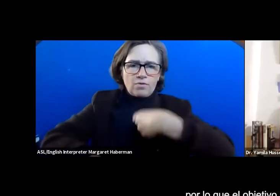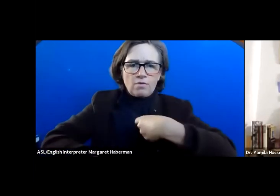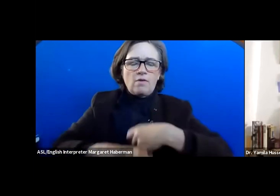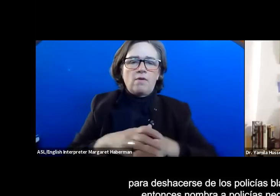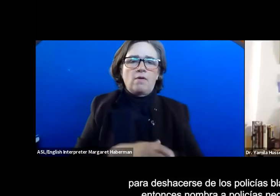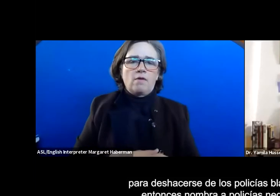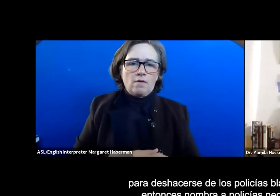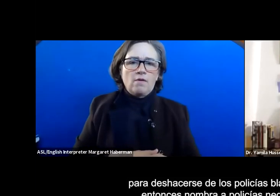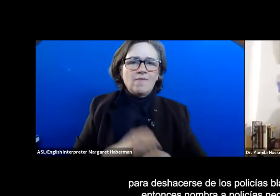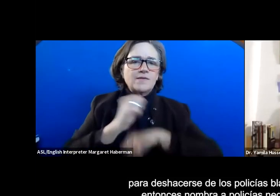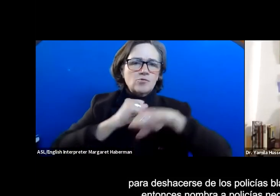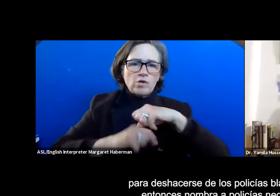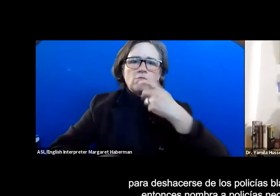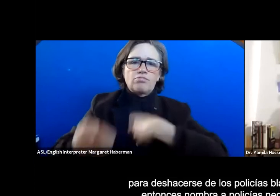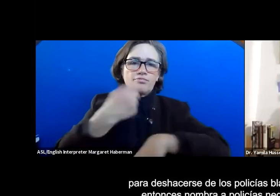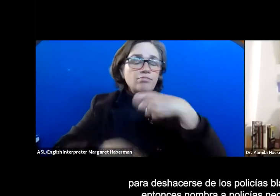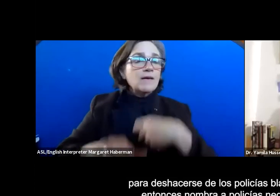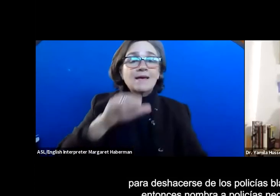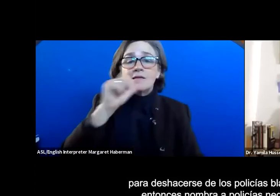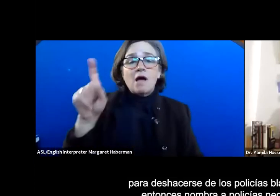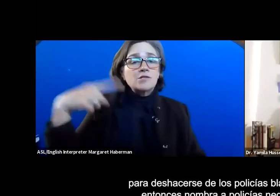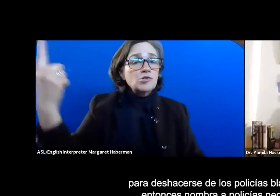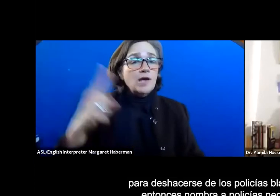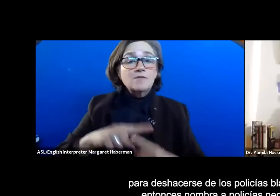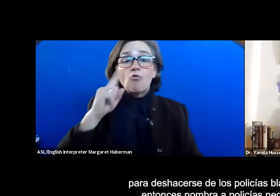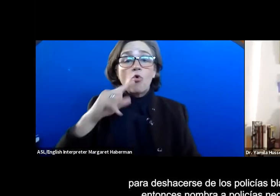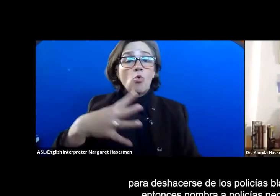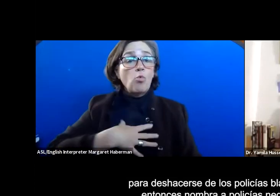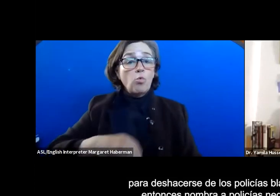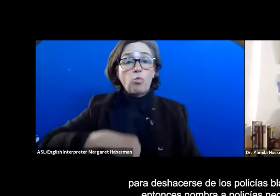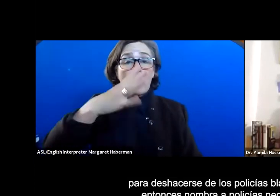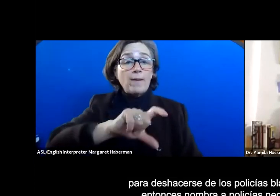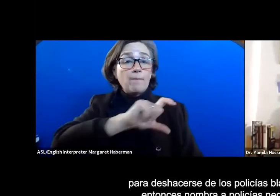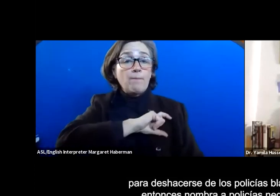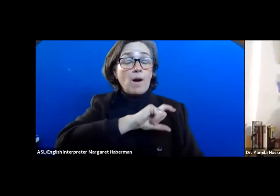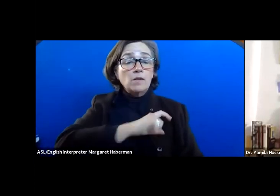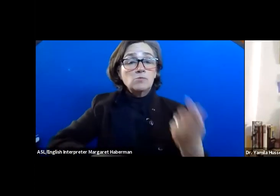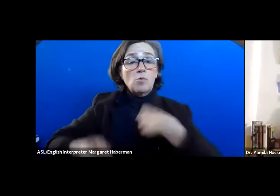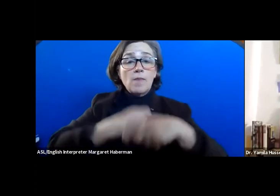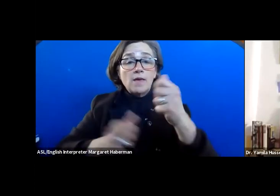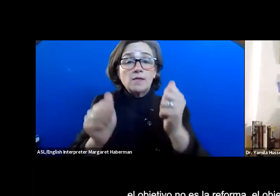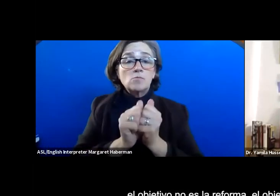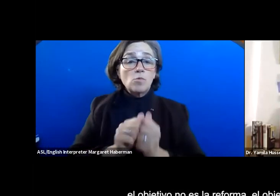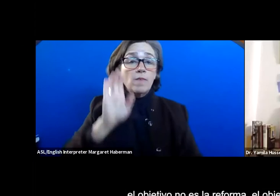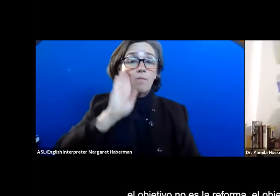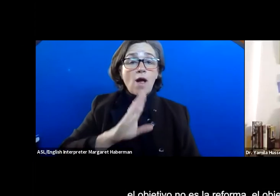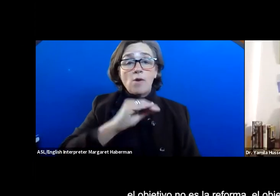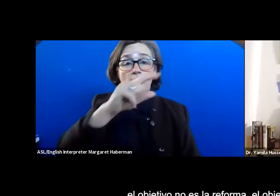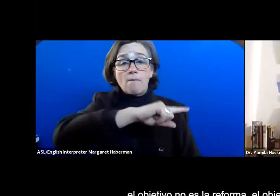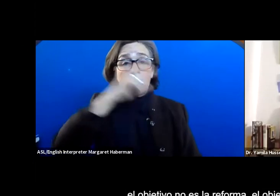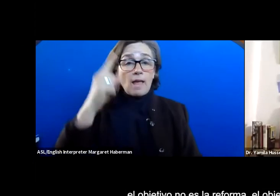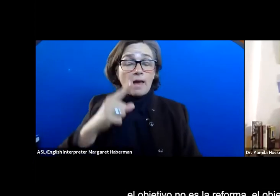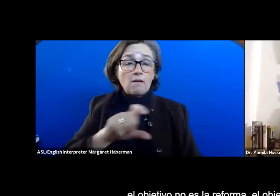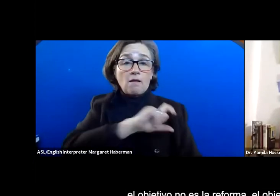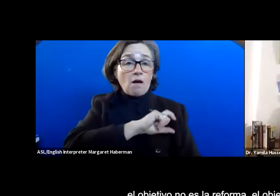not to get rid of white cops in order to then appoint Black and brown cops. The goal is